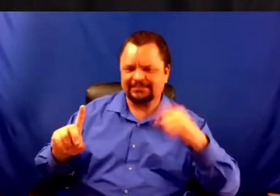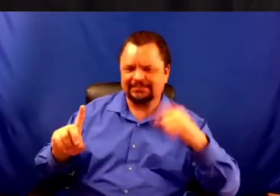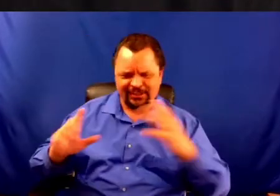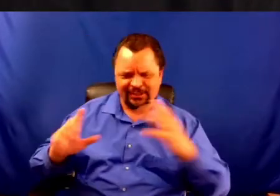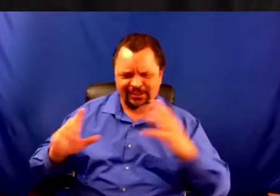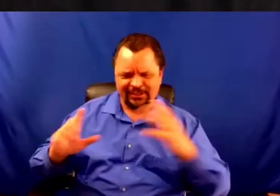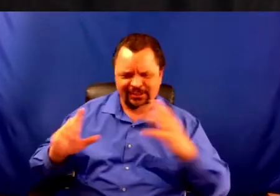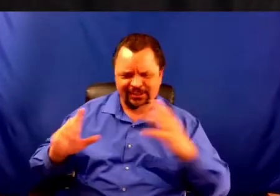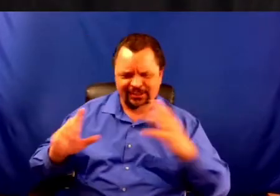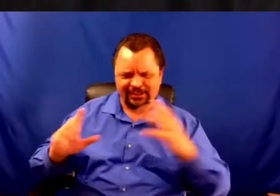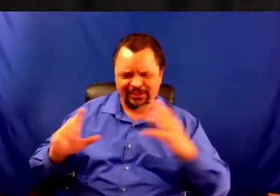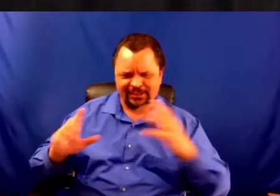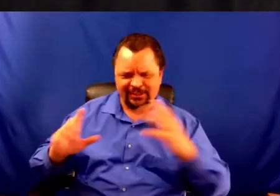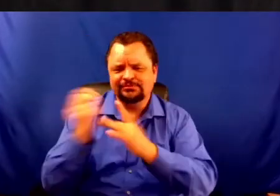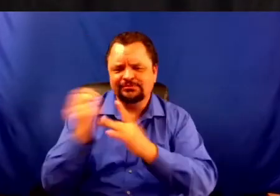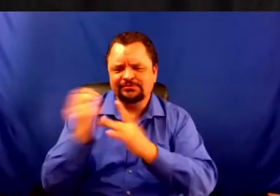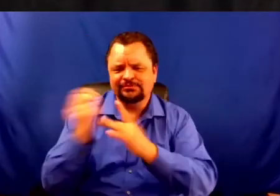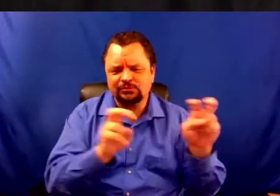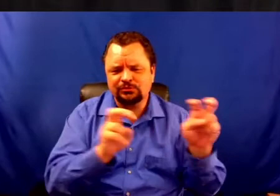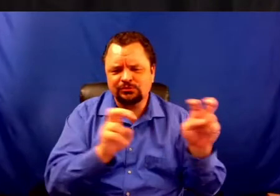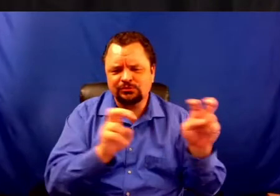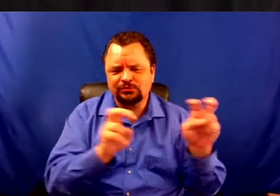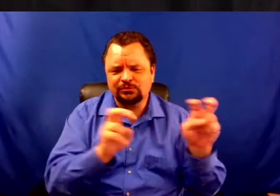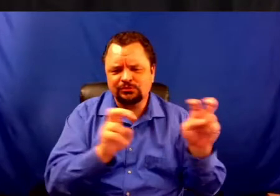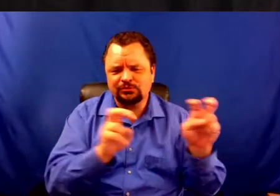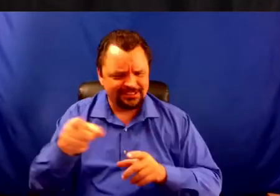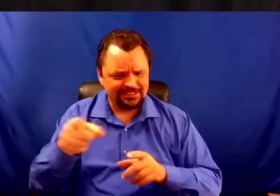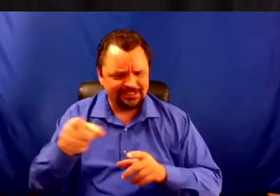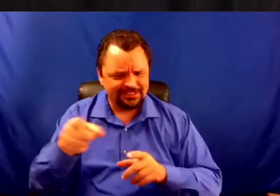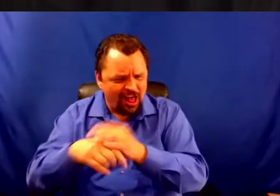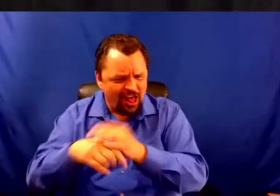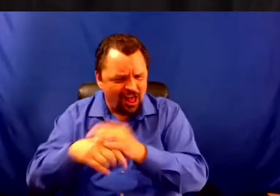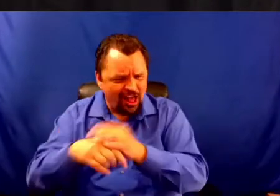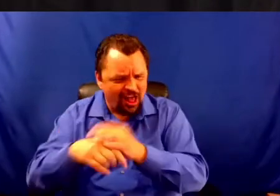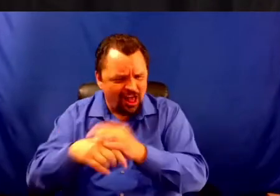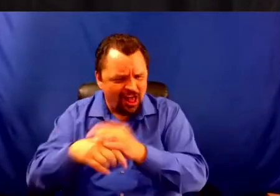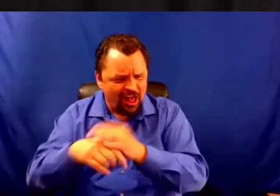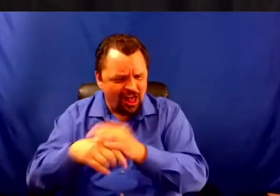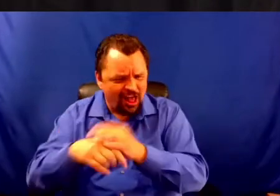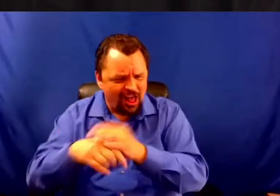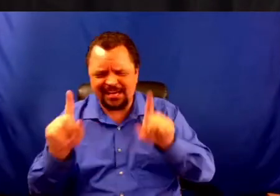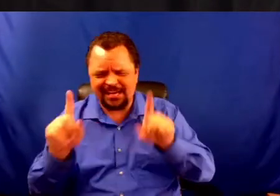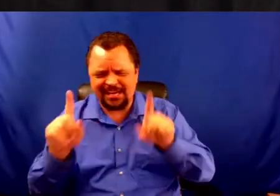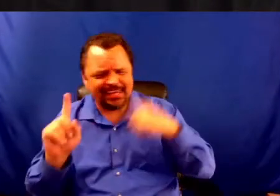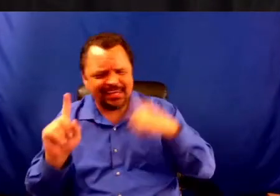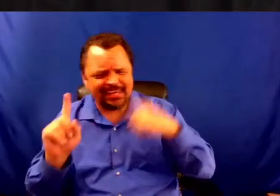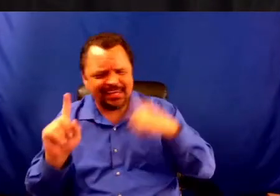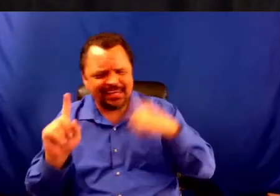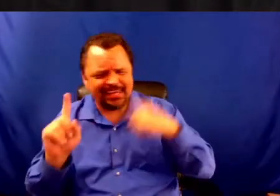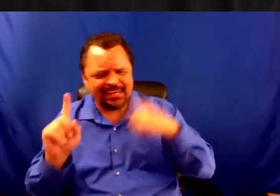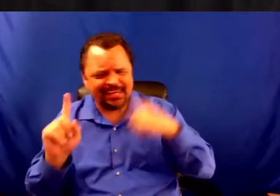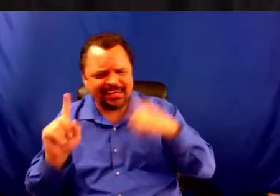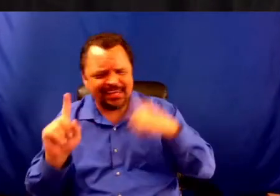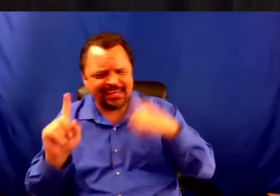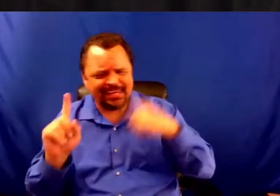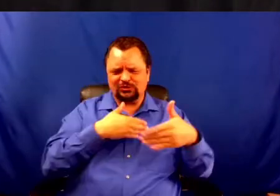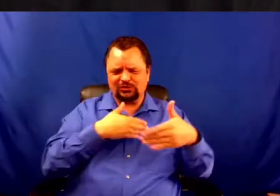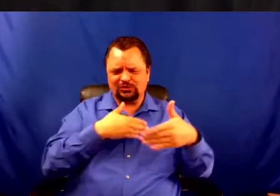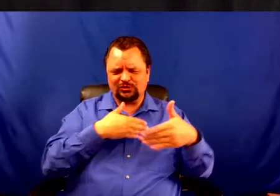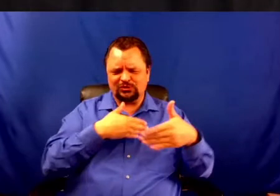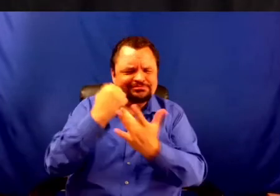hear me? We can hear her online, we just can't hear her in the room. Can you turn up the volume?